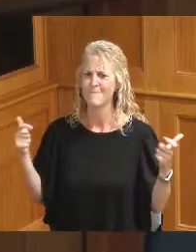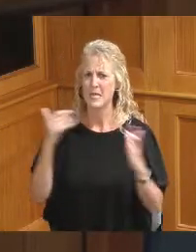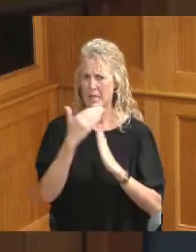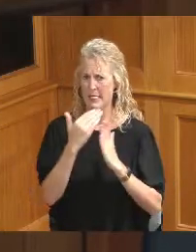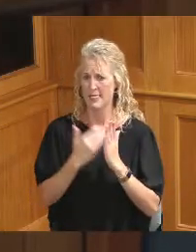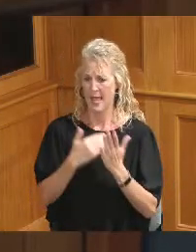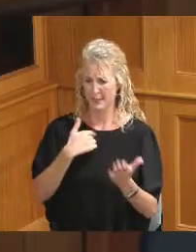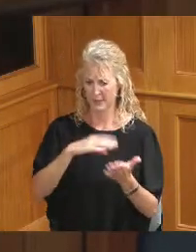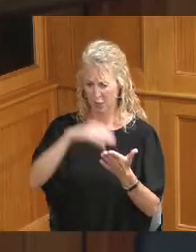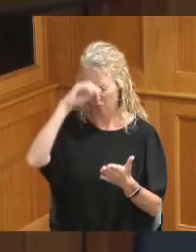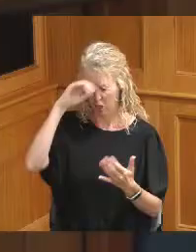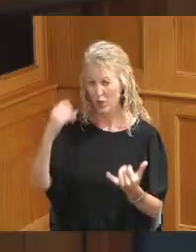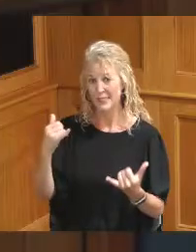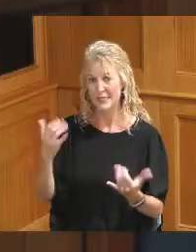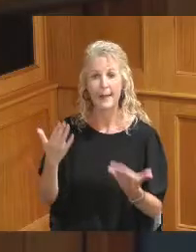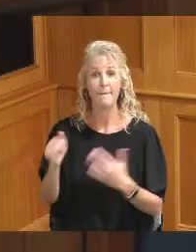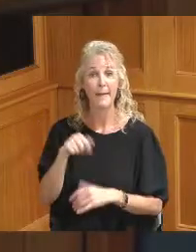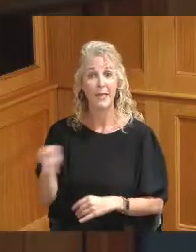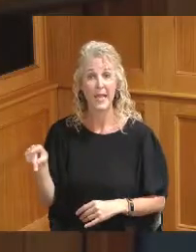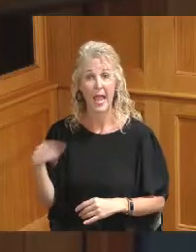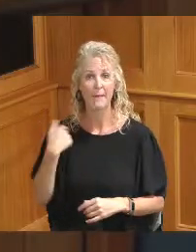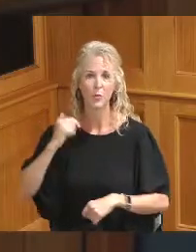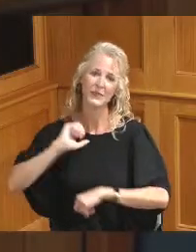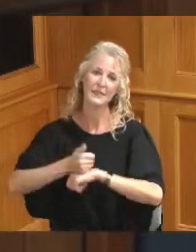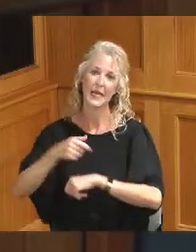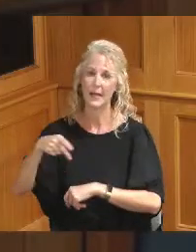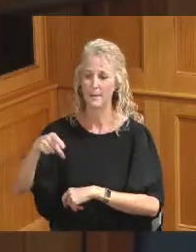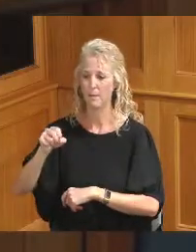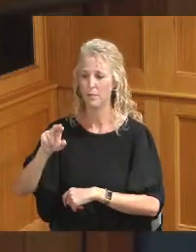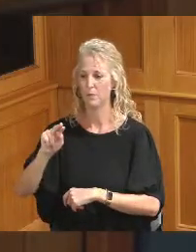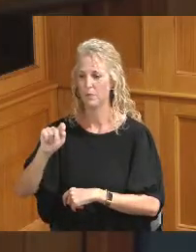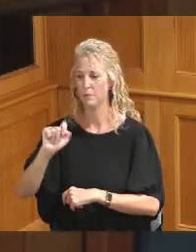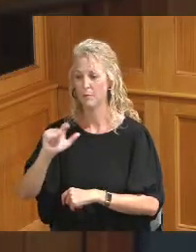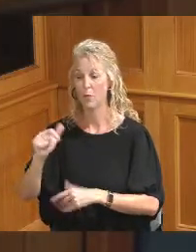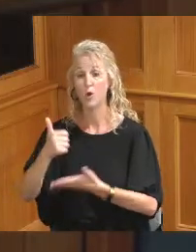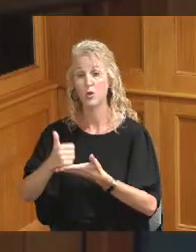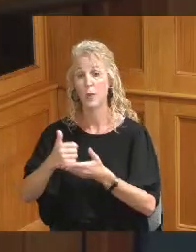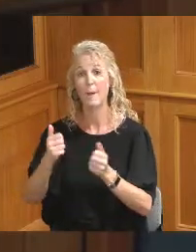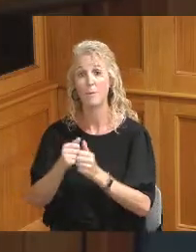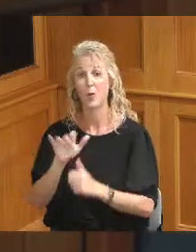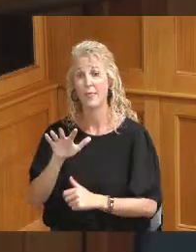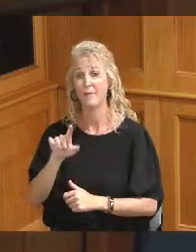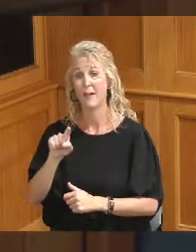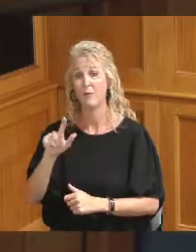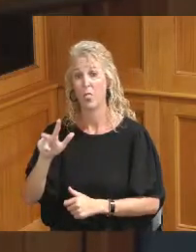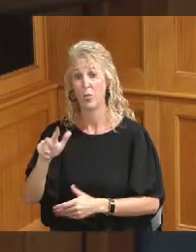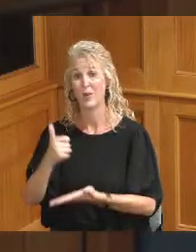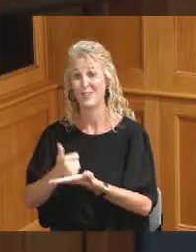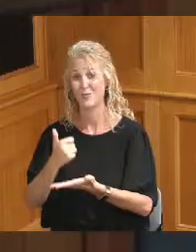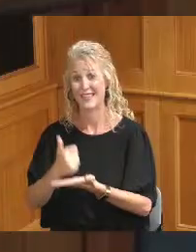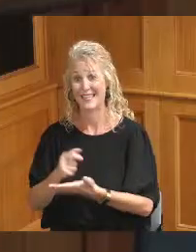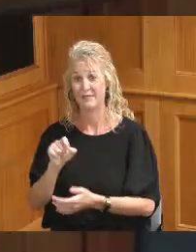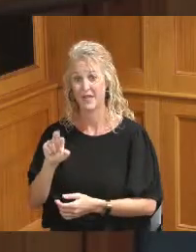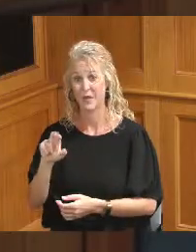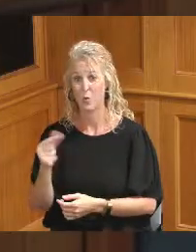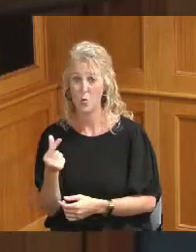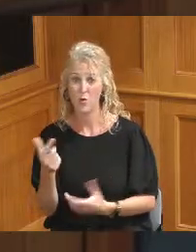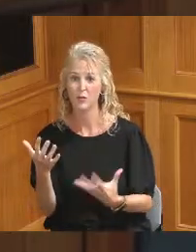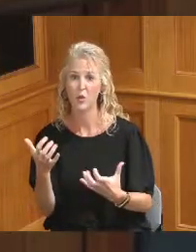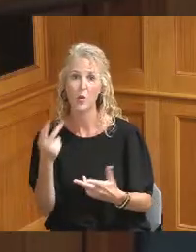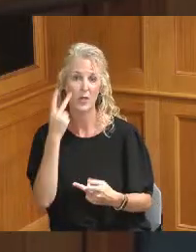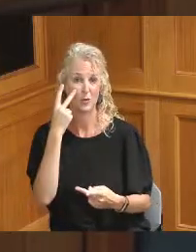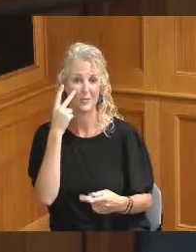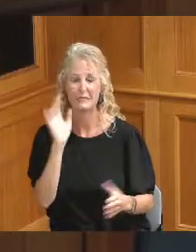we develop an app? We developed a portal to help with relief, 513relief.org. I would like to see a